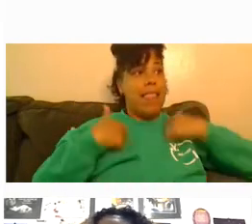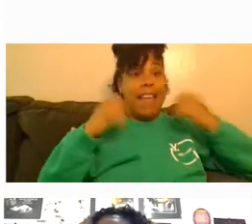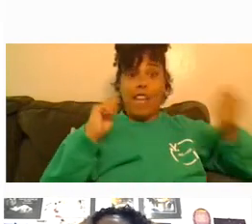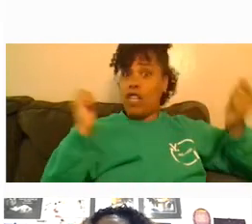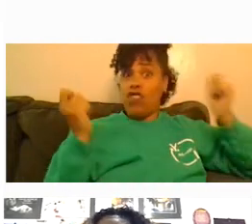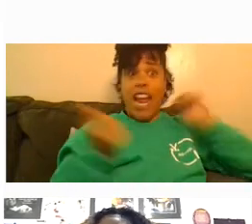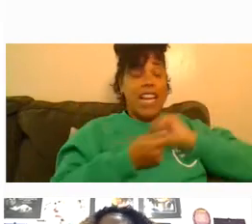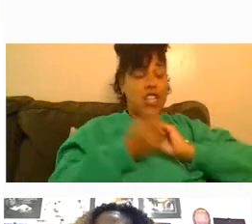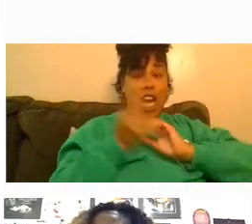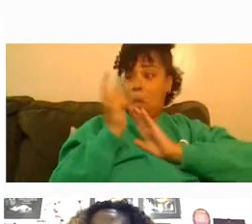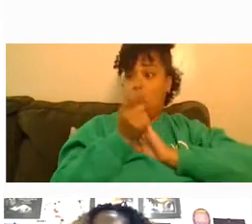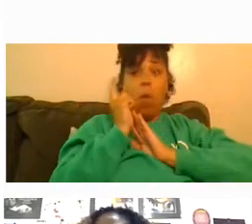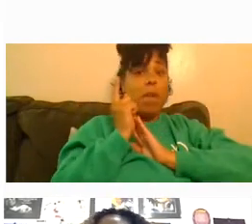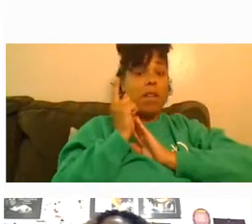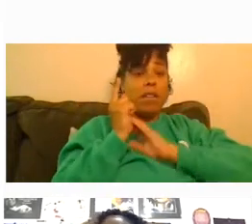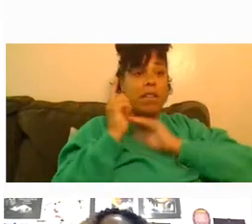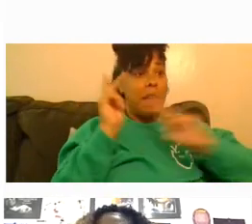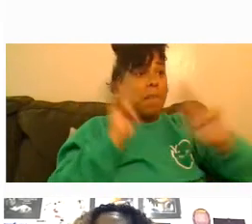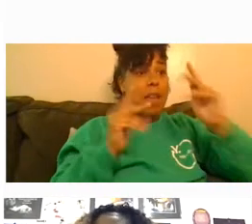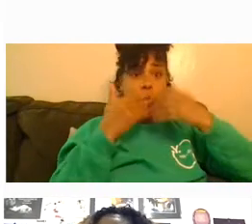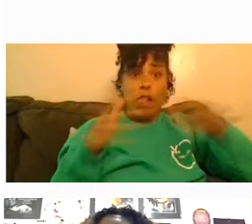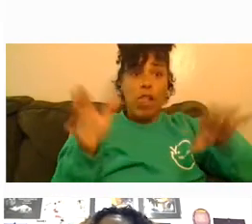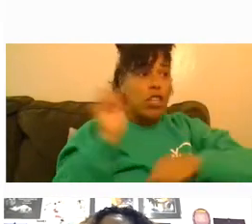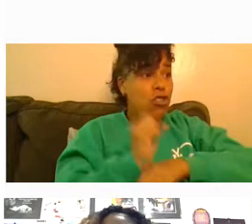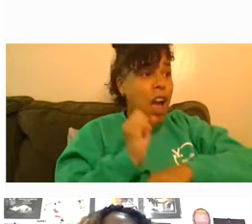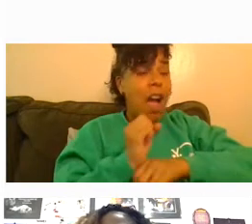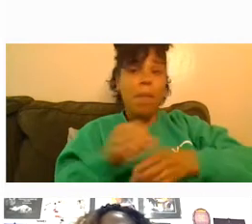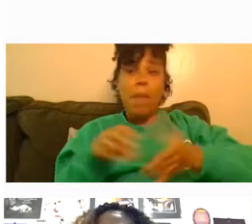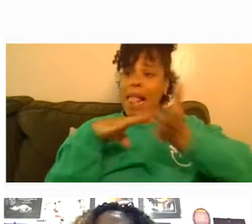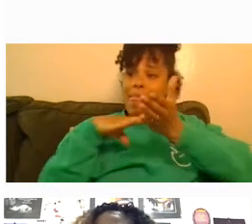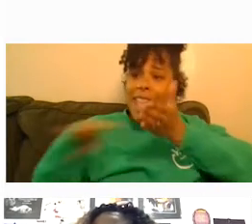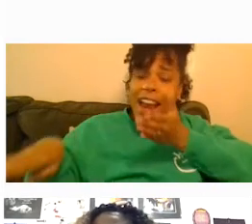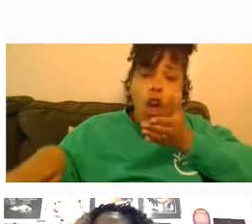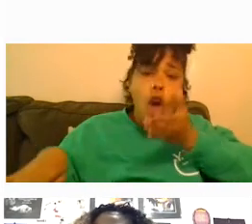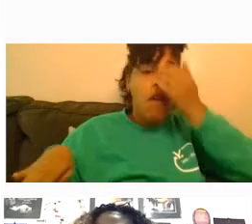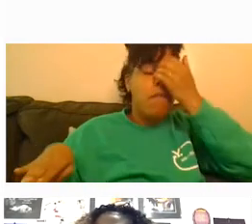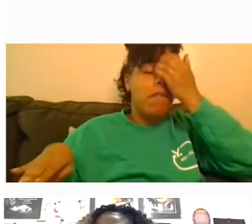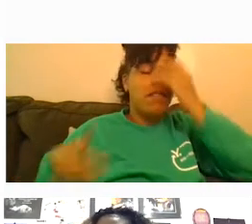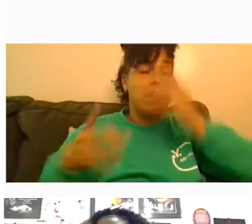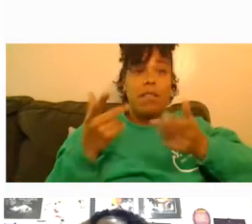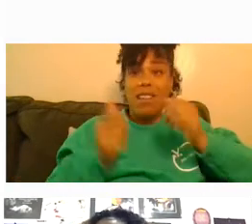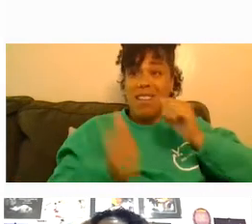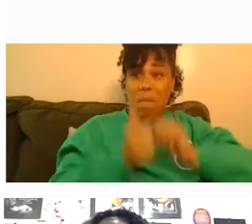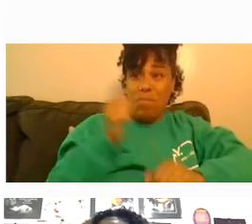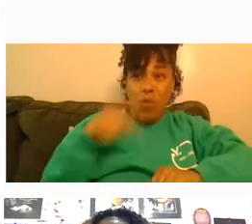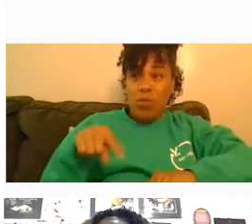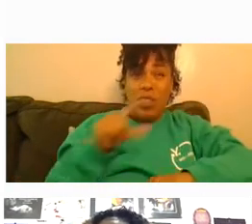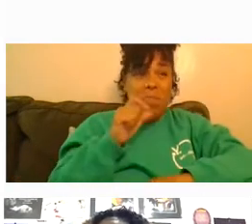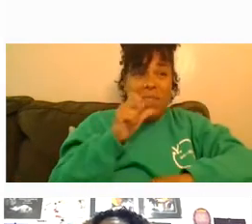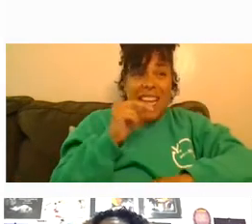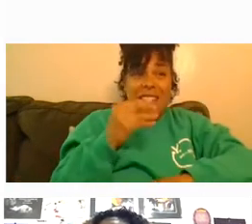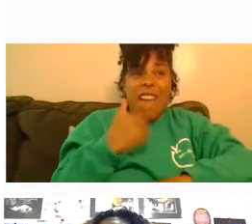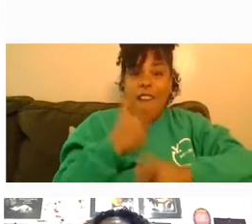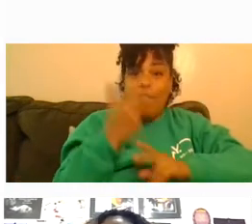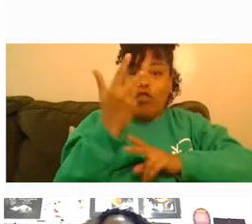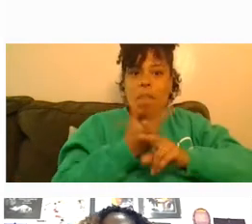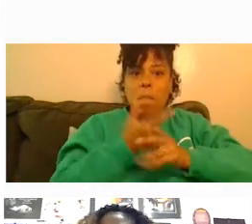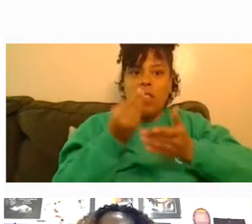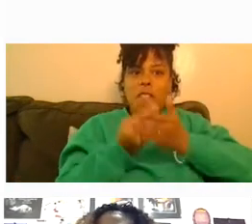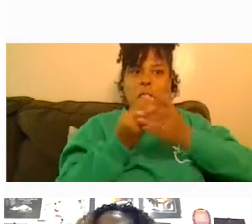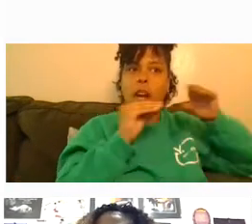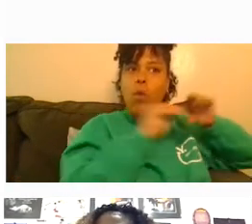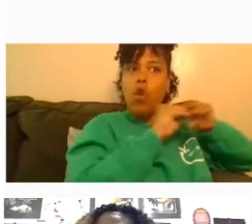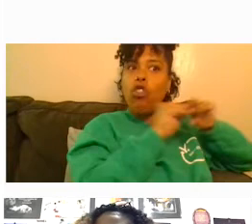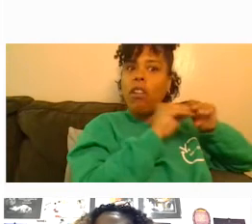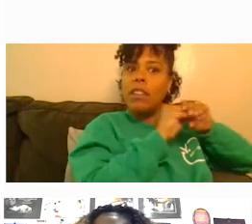in an instant. People were furloughed. People were laid off. But most of them didn't even have 3 months of income set aside. Most